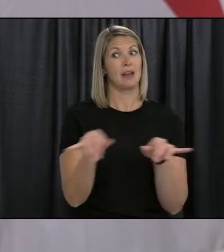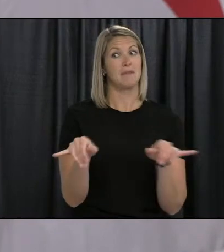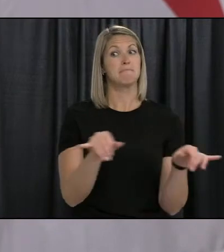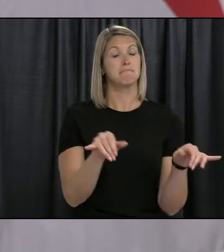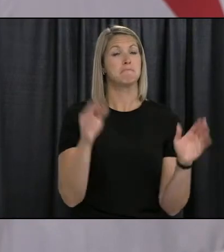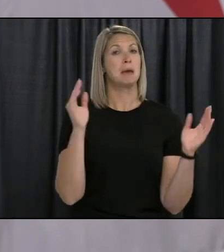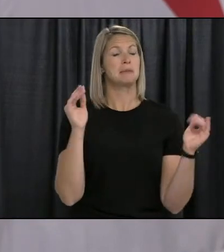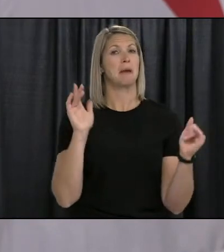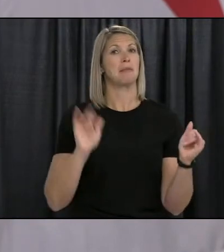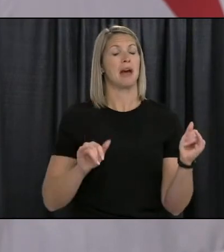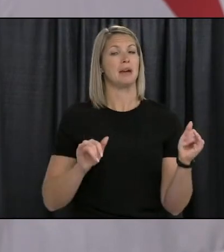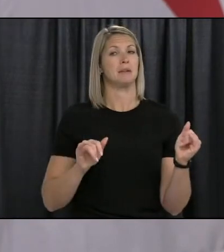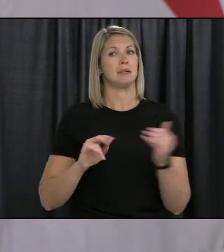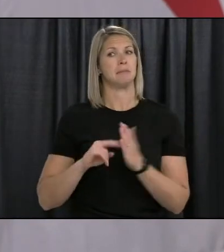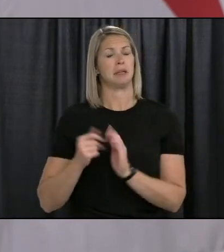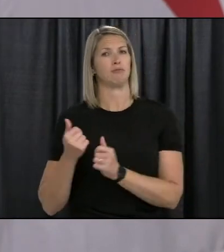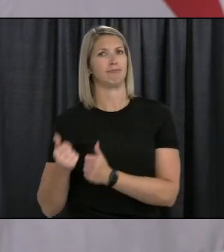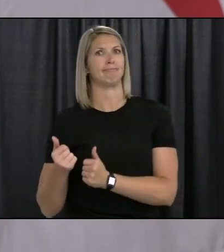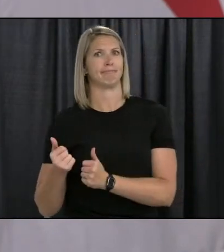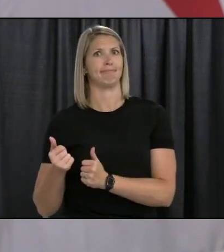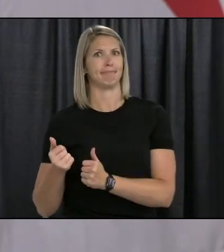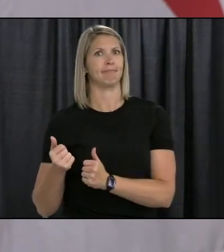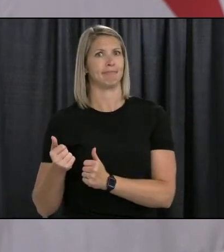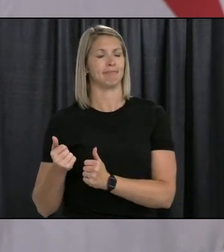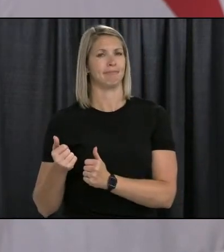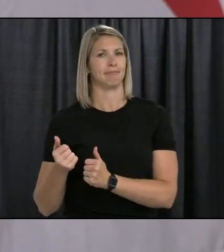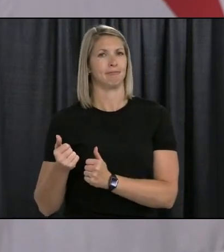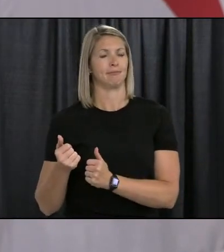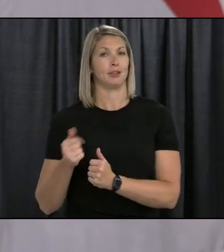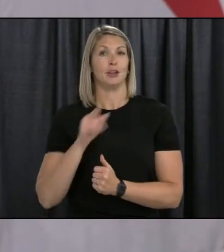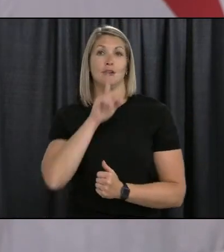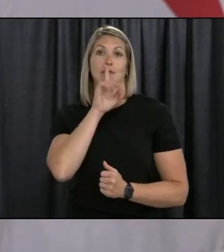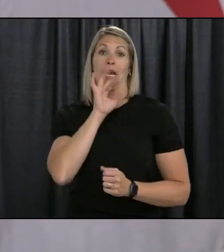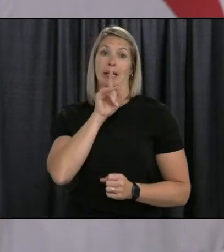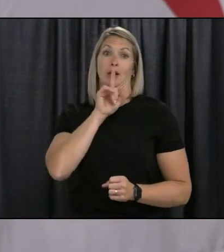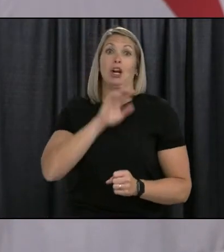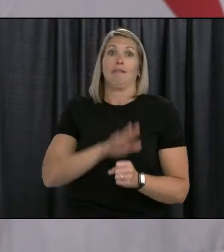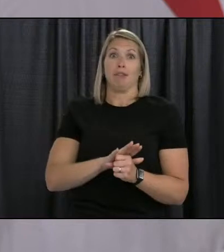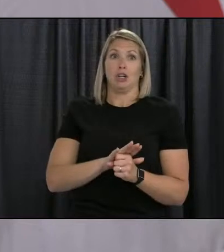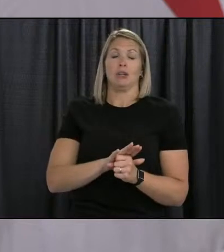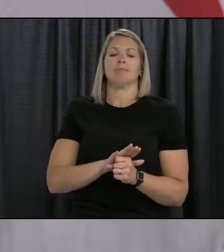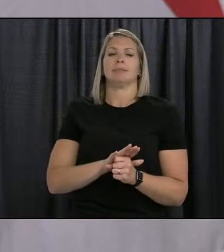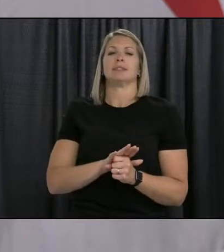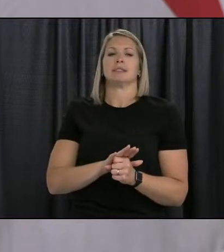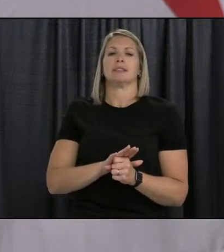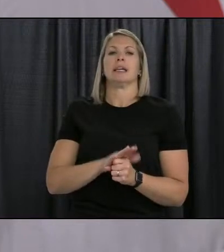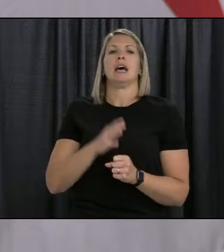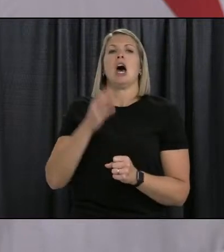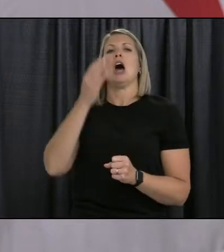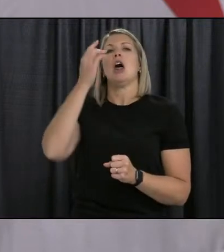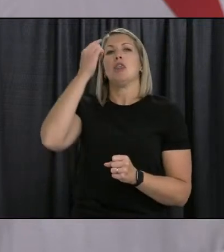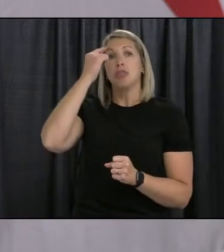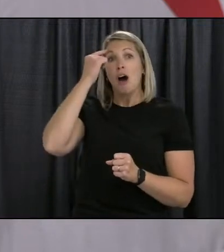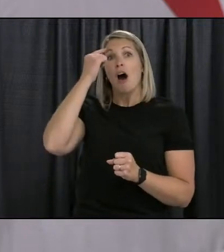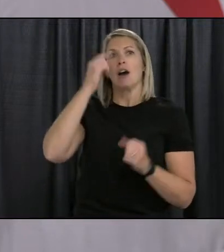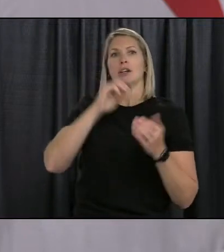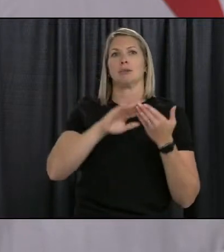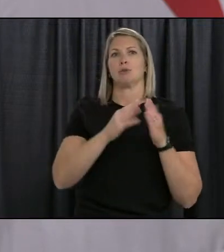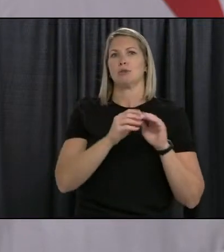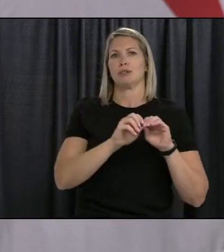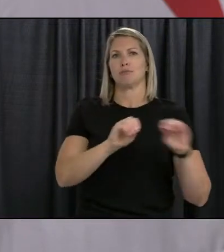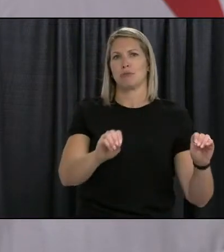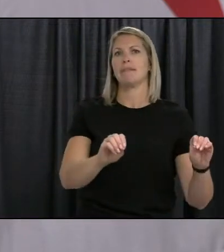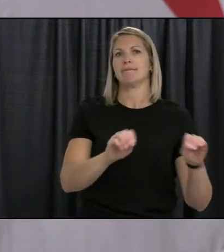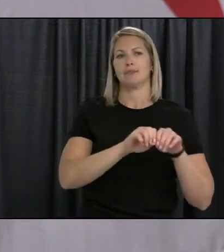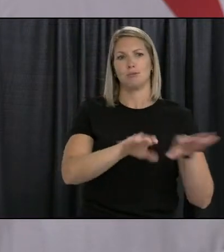what it tells us, I guess, it confirms or affirms what we know, or what we believe to be true at this